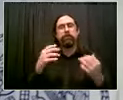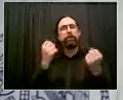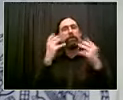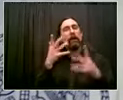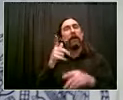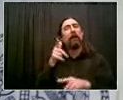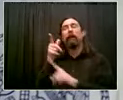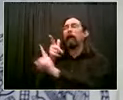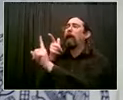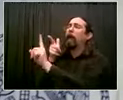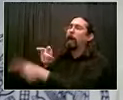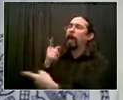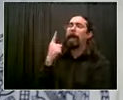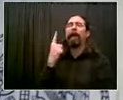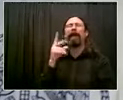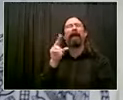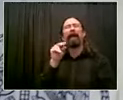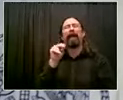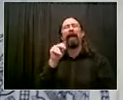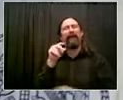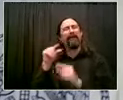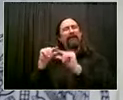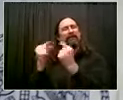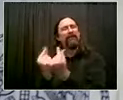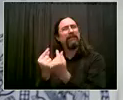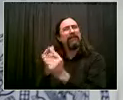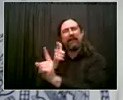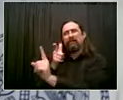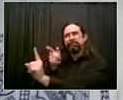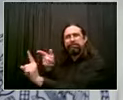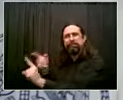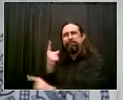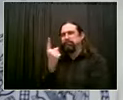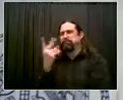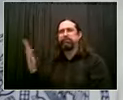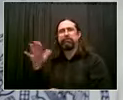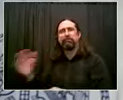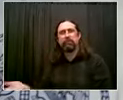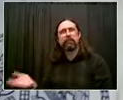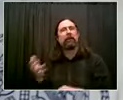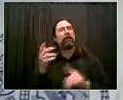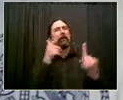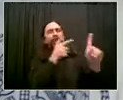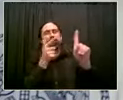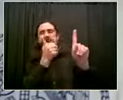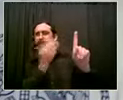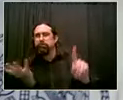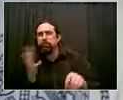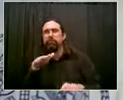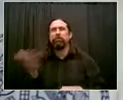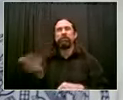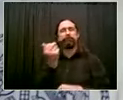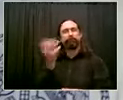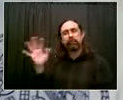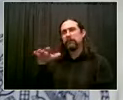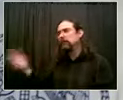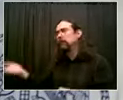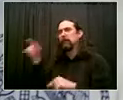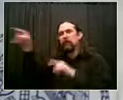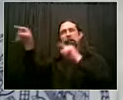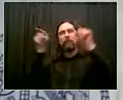Washington has the opportunity now, the first opportunity in quite a while to act. We need them. We need the state of New York as well.